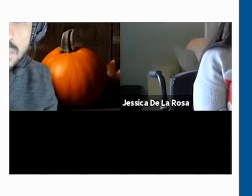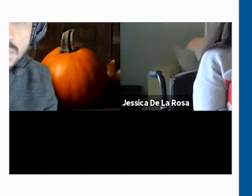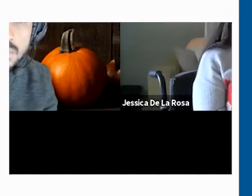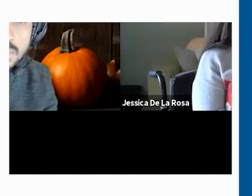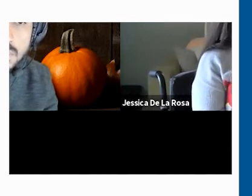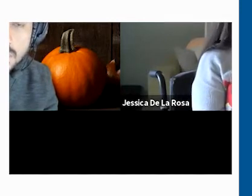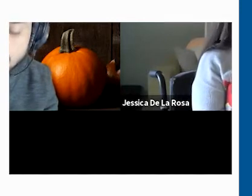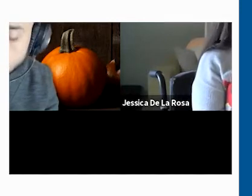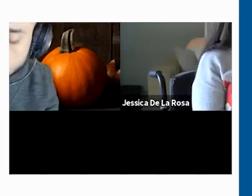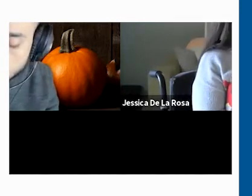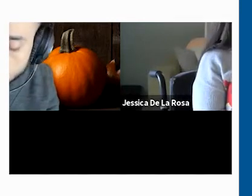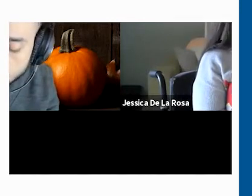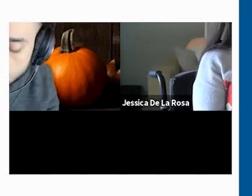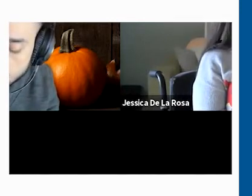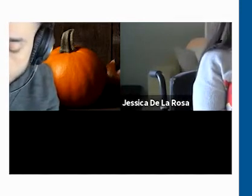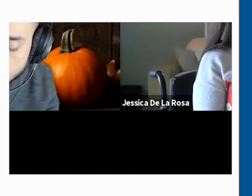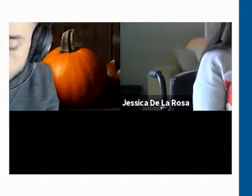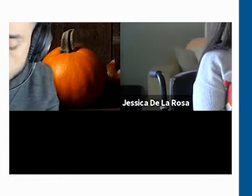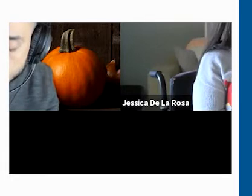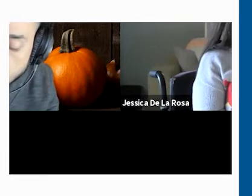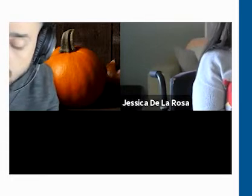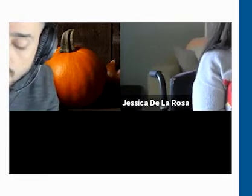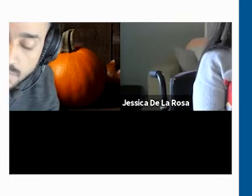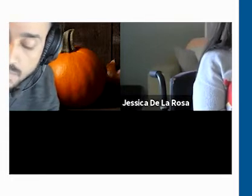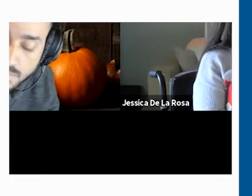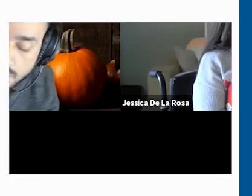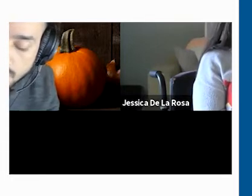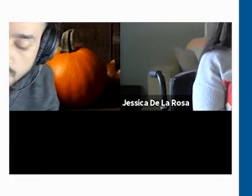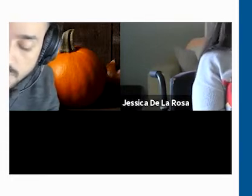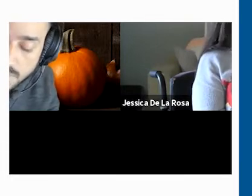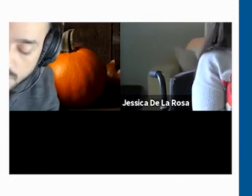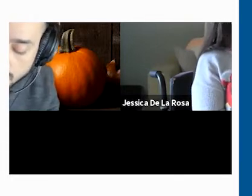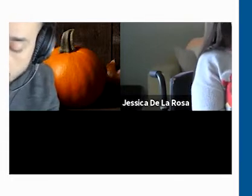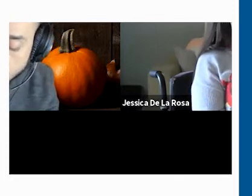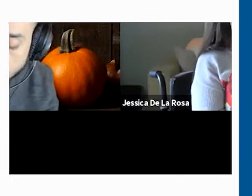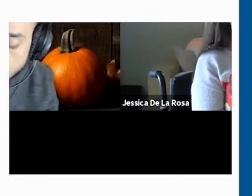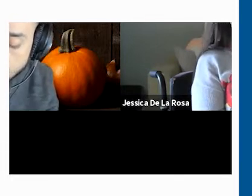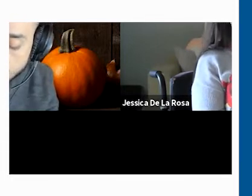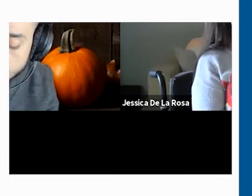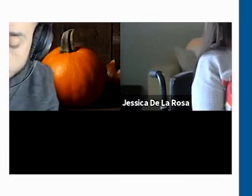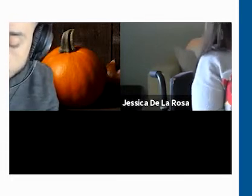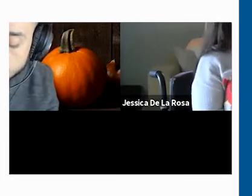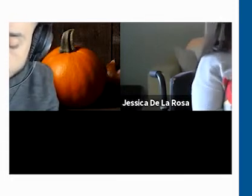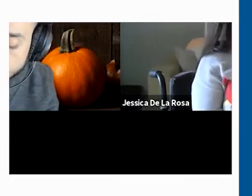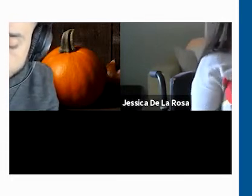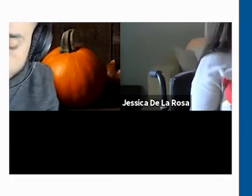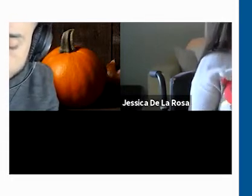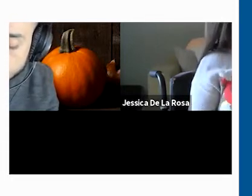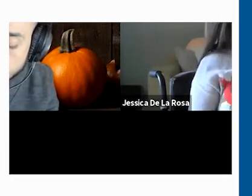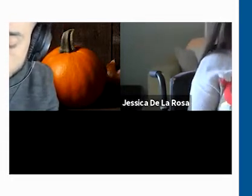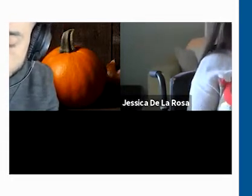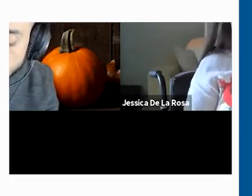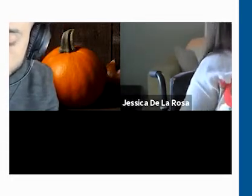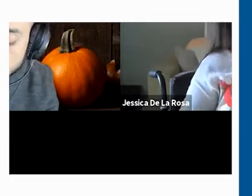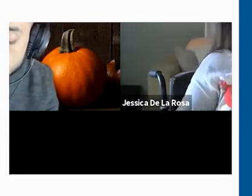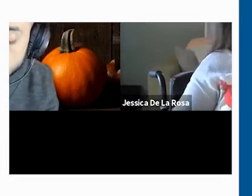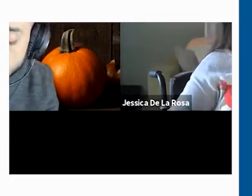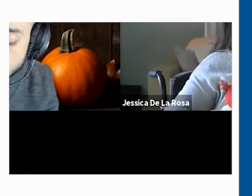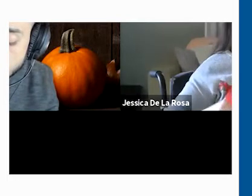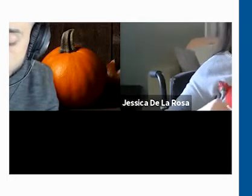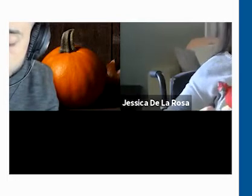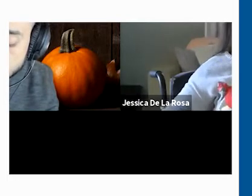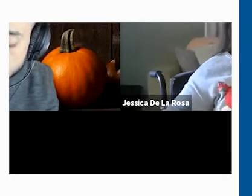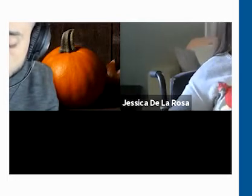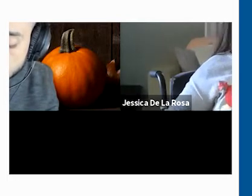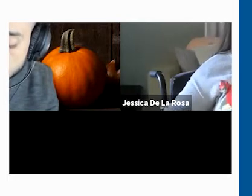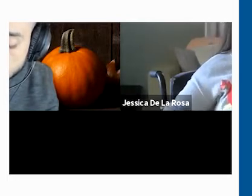Shelter Coordinator, which would be involved with the accommodation requests if someone does come to a shelter with a disability. So